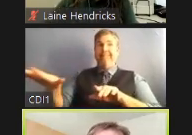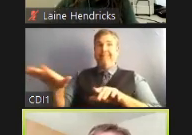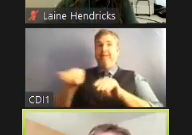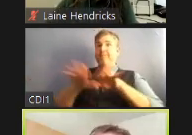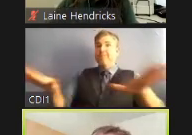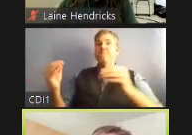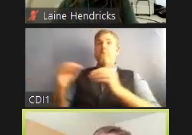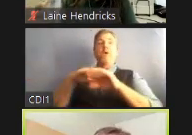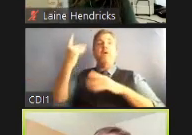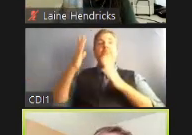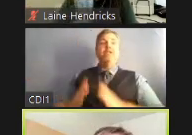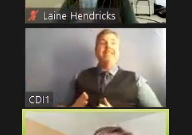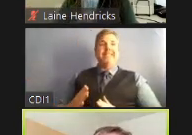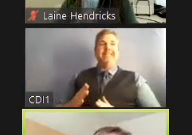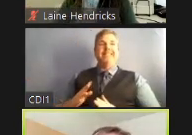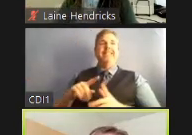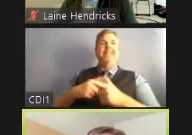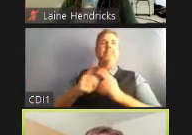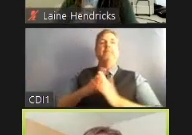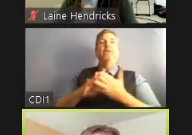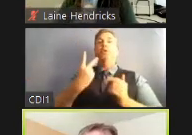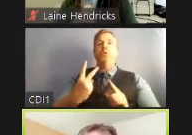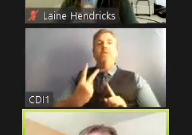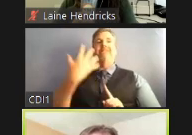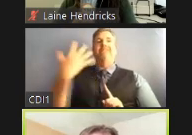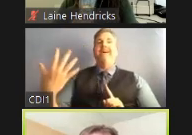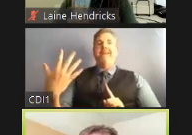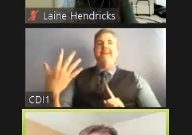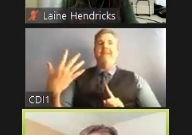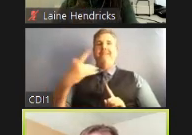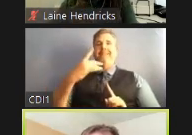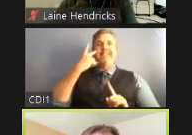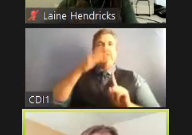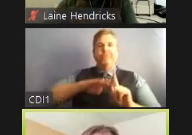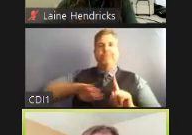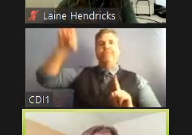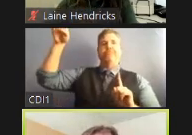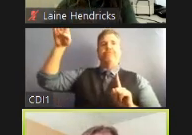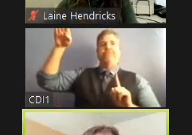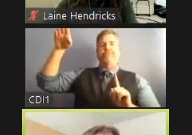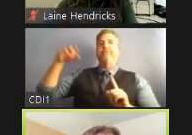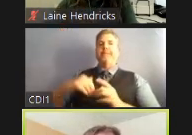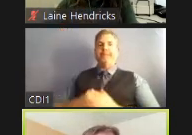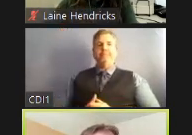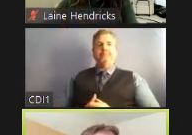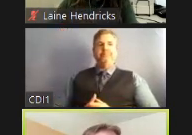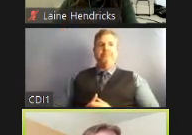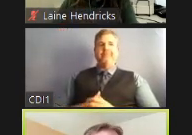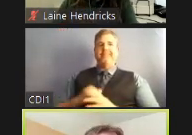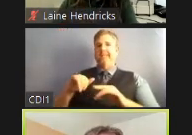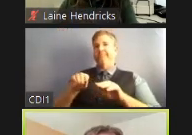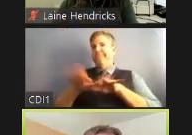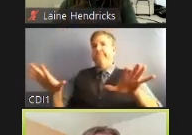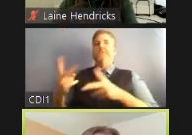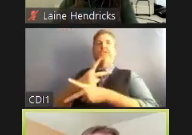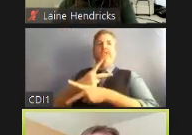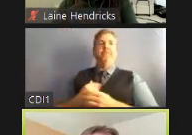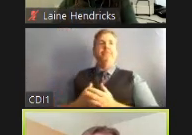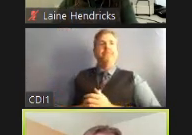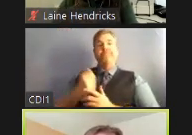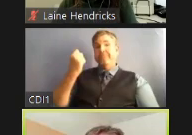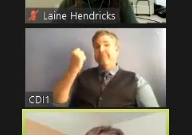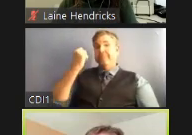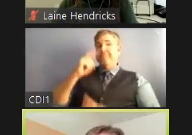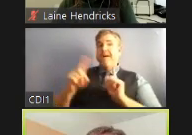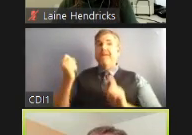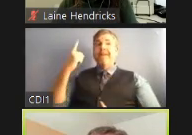infected 5 others, you have geometric, the growth is obviously much higher. If you can get that rate of infection below 1,